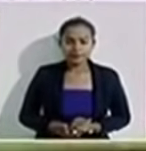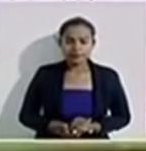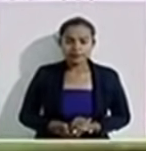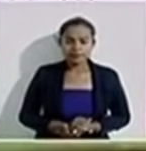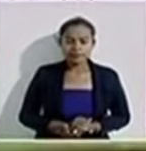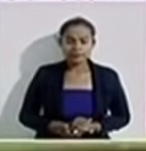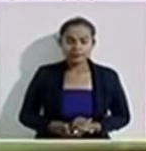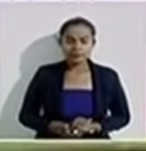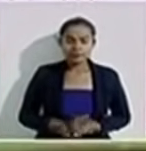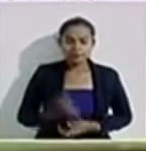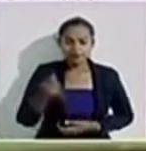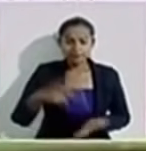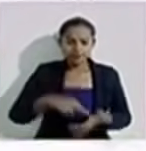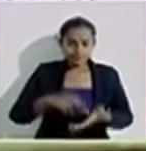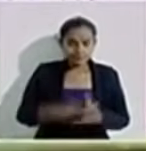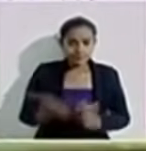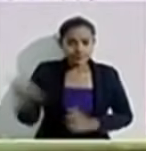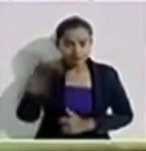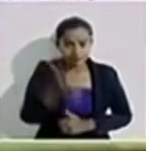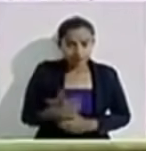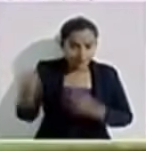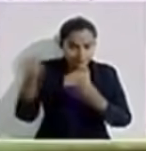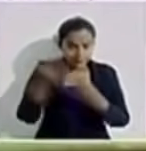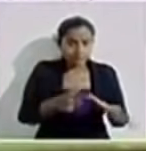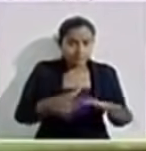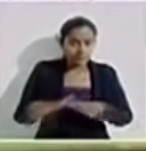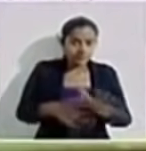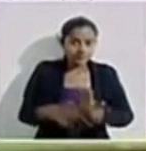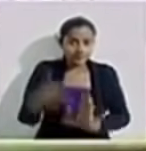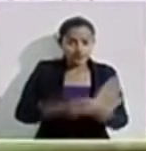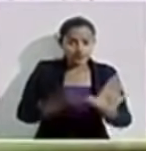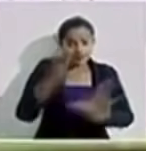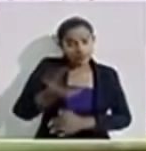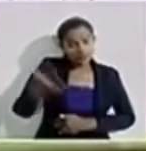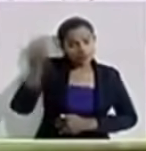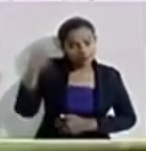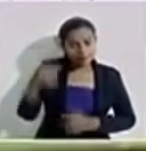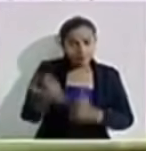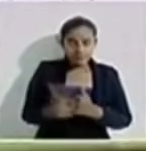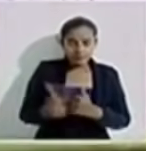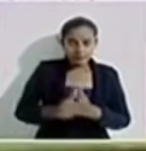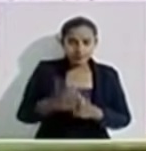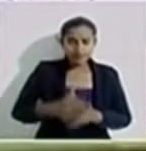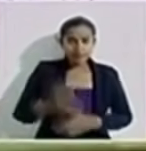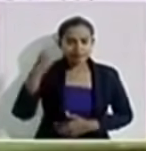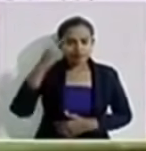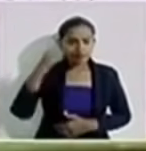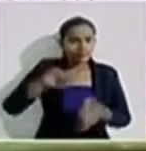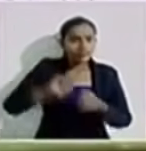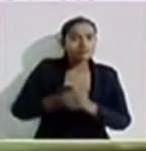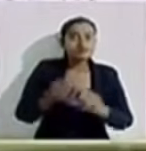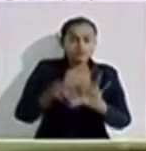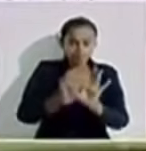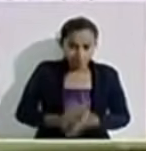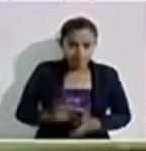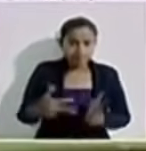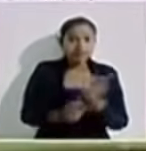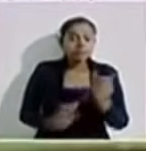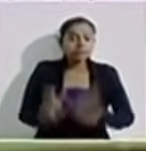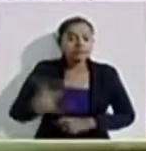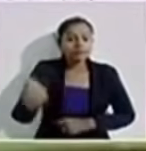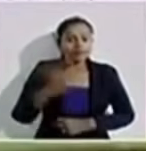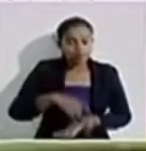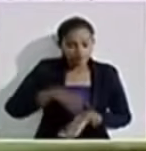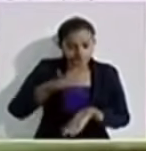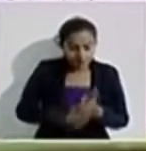to Anuradhapura 3 years ago, they created a utopia in the minds of farmers. They assured the people that more than 600,000 rupees could be